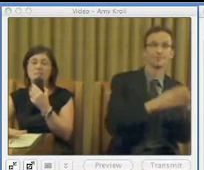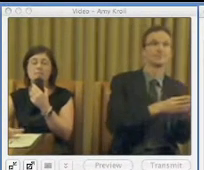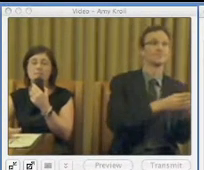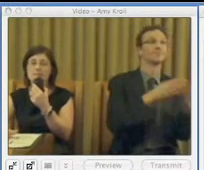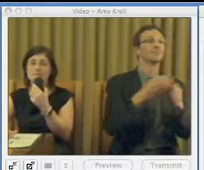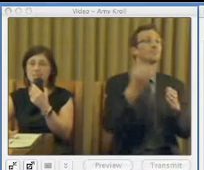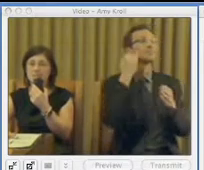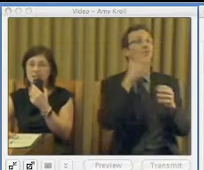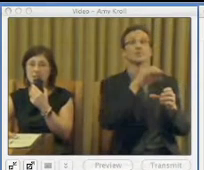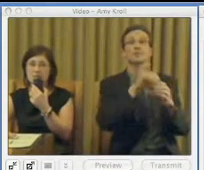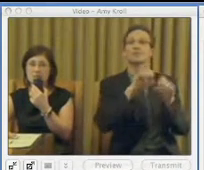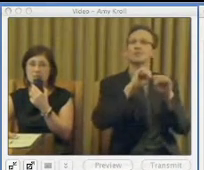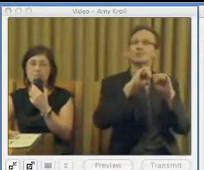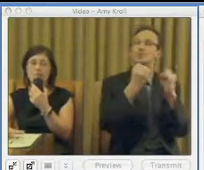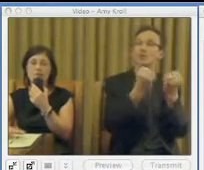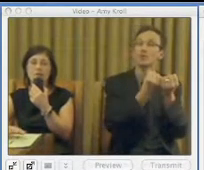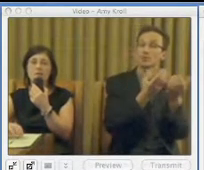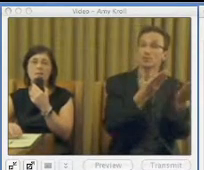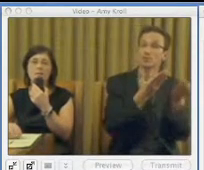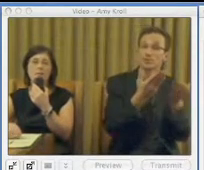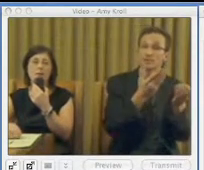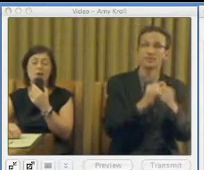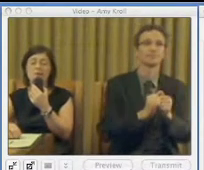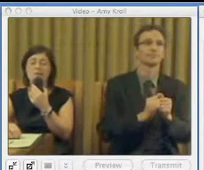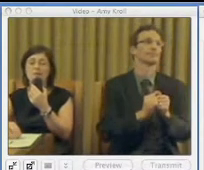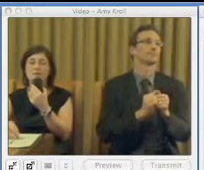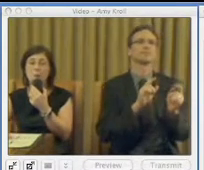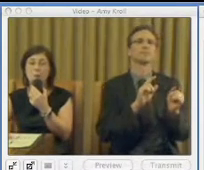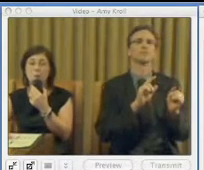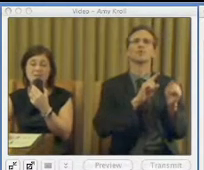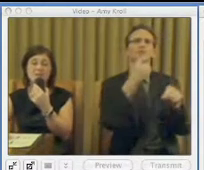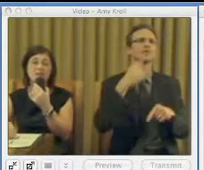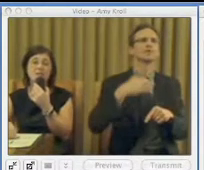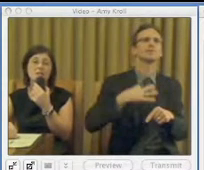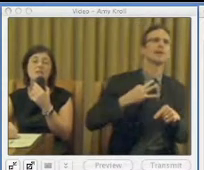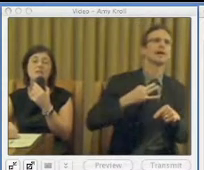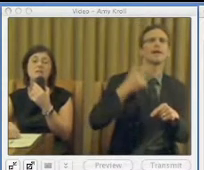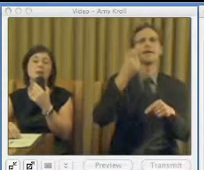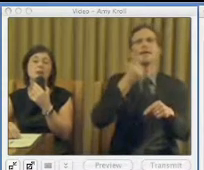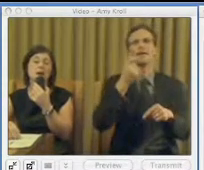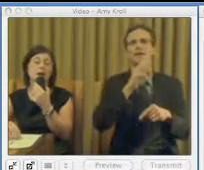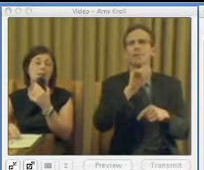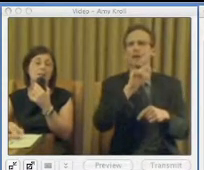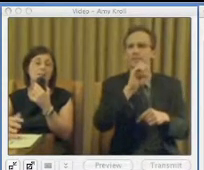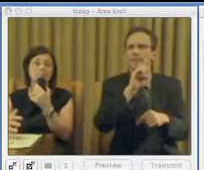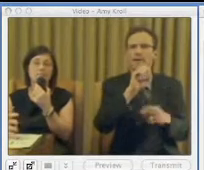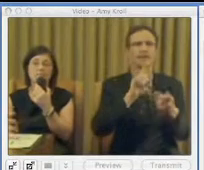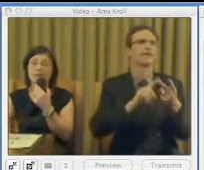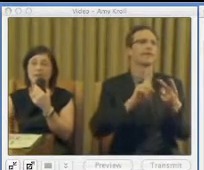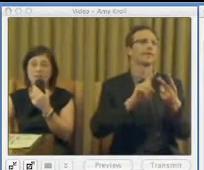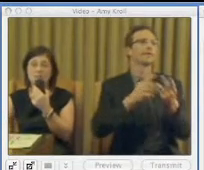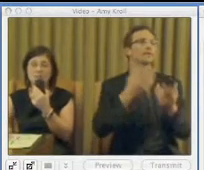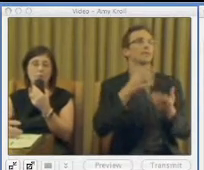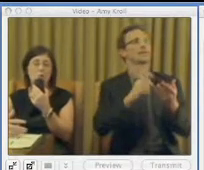social services or welfare setting, then they might be looking for support services,